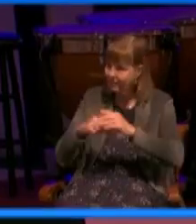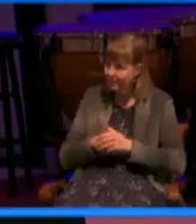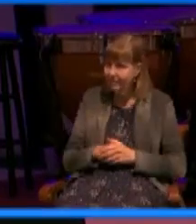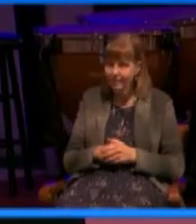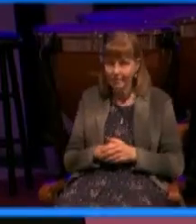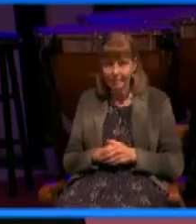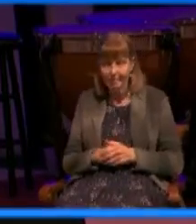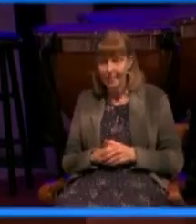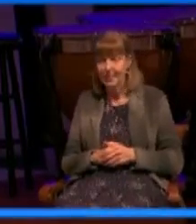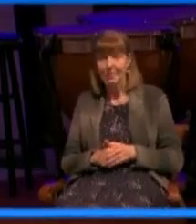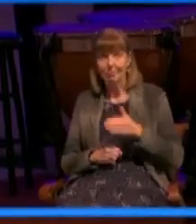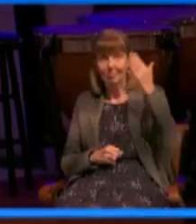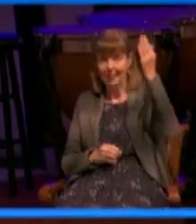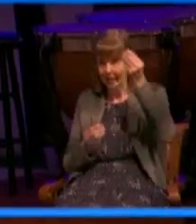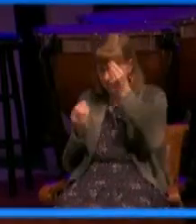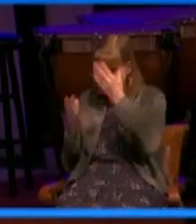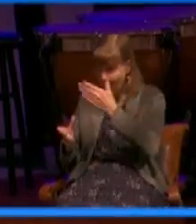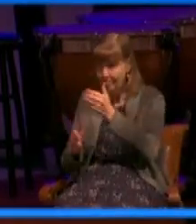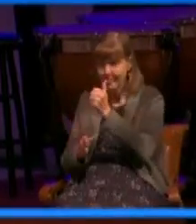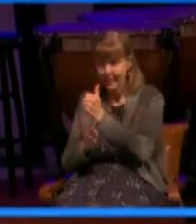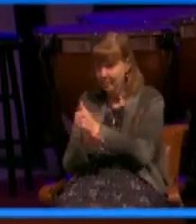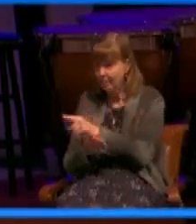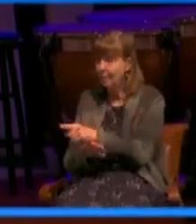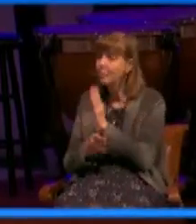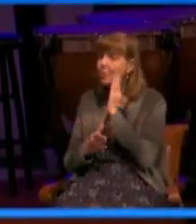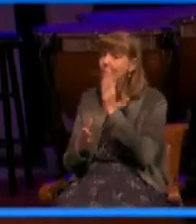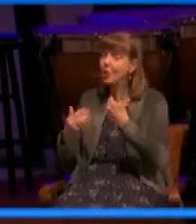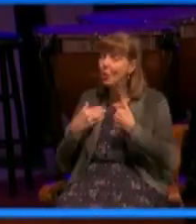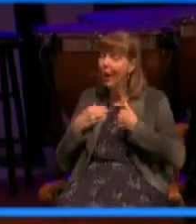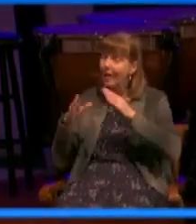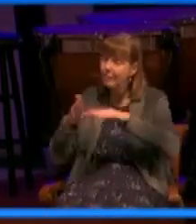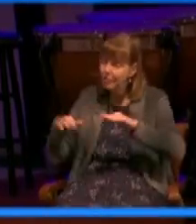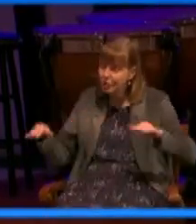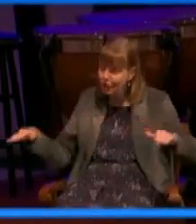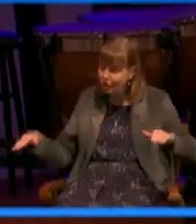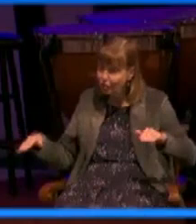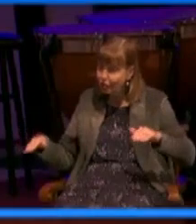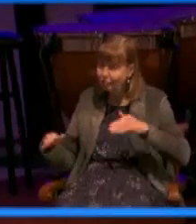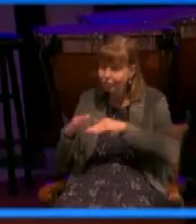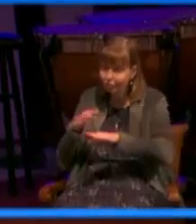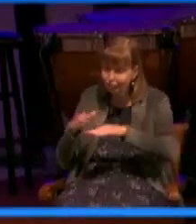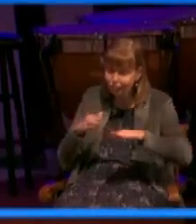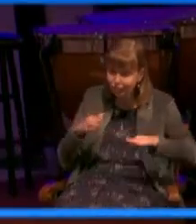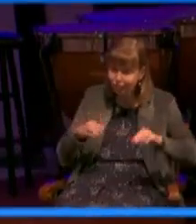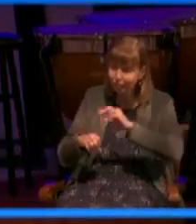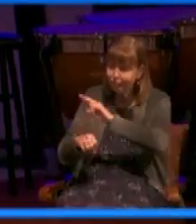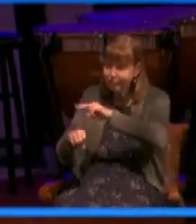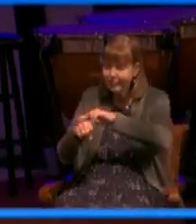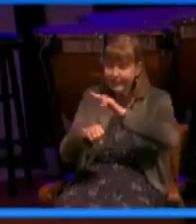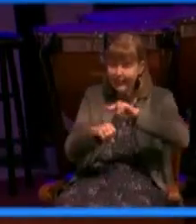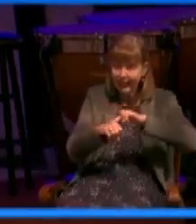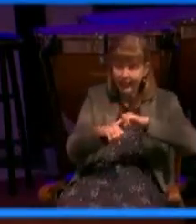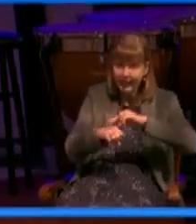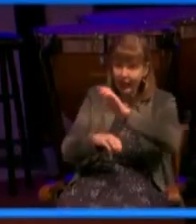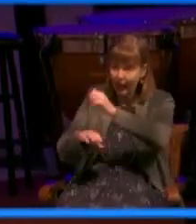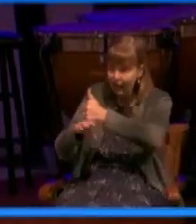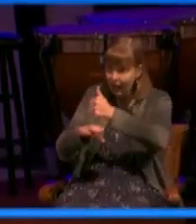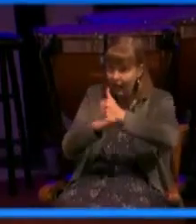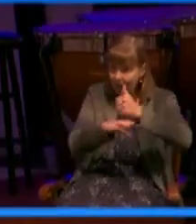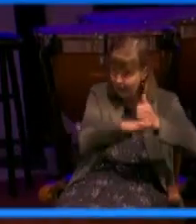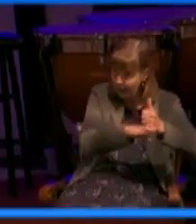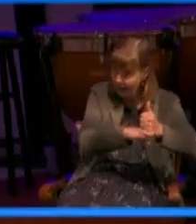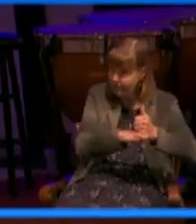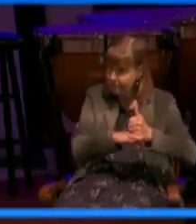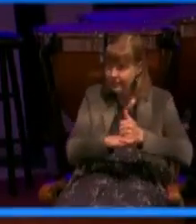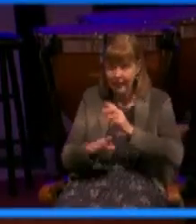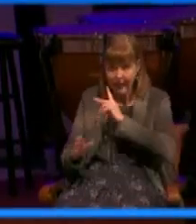children and nations. You're going to have kings. It's going to be an everlasting promise. And